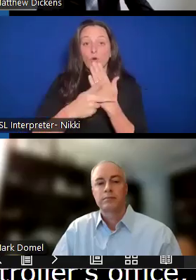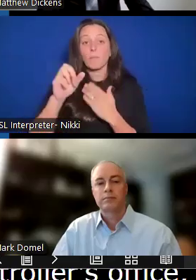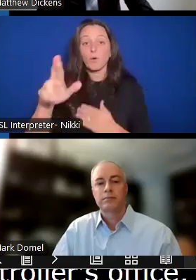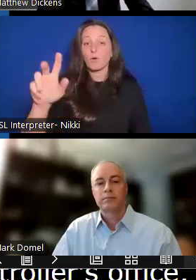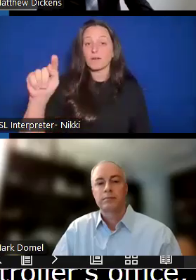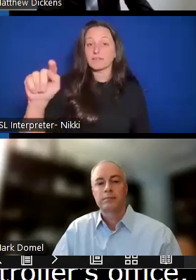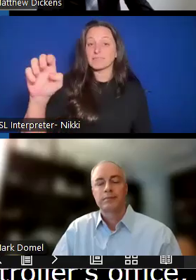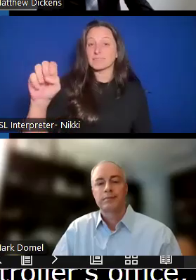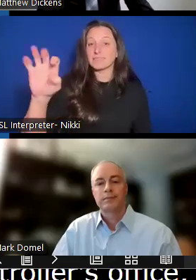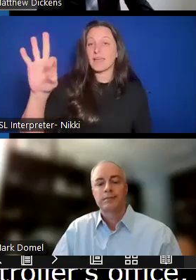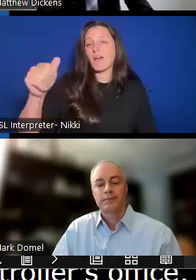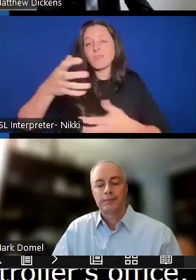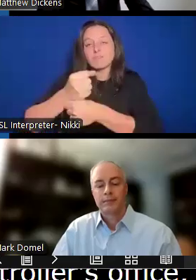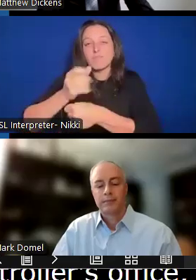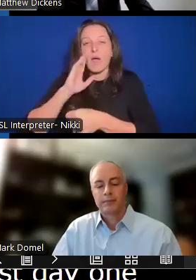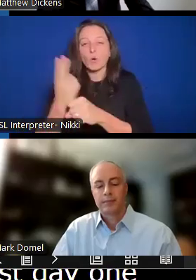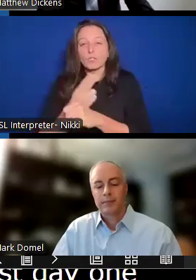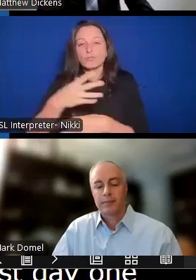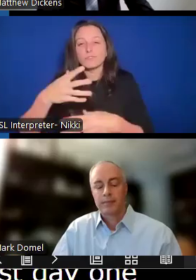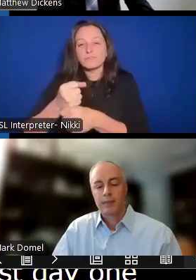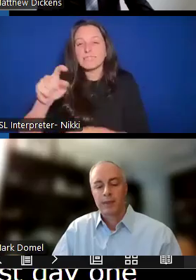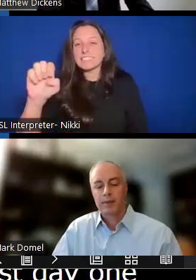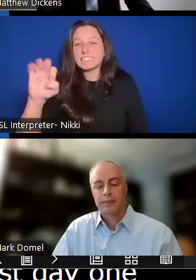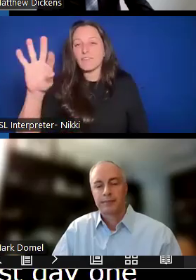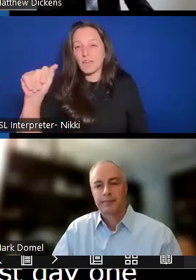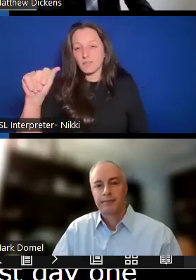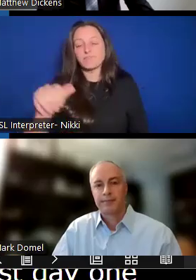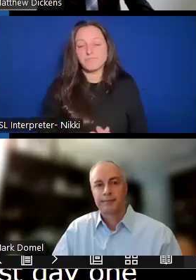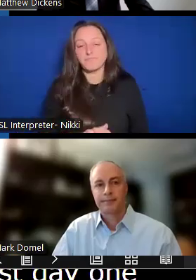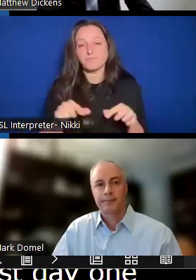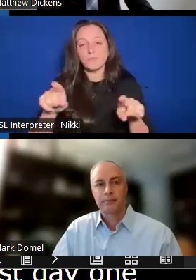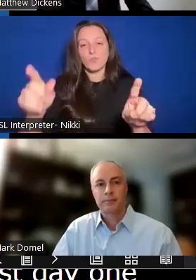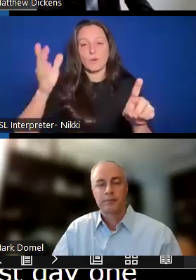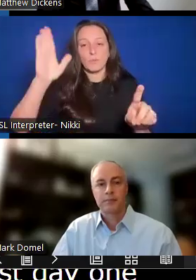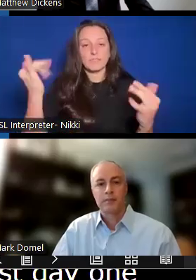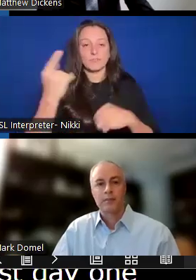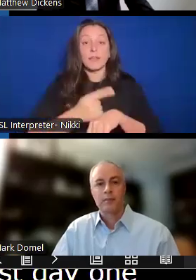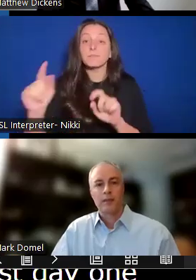TEFA. You'll hear me refer to it as that throughout this presentation. Slide.